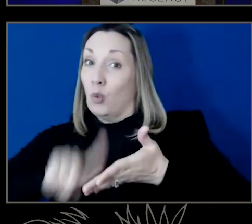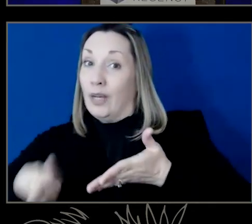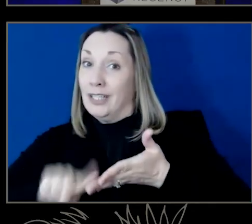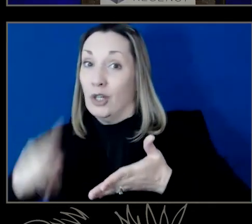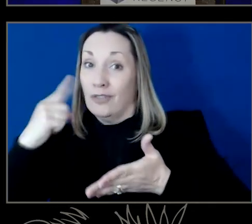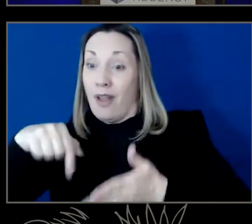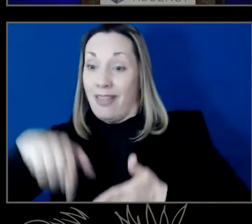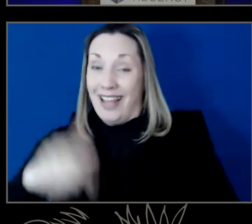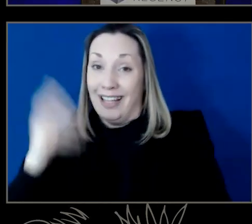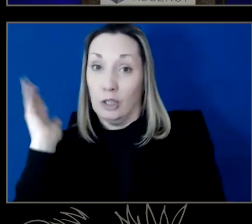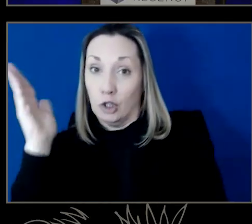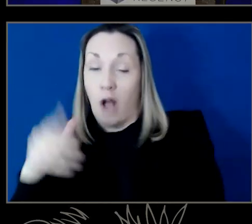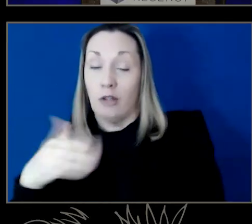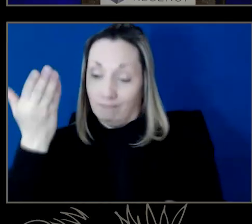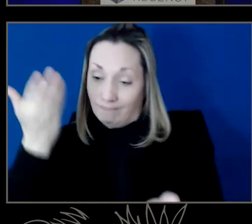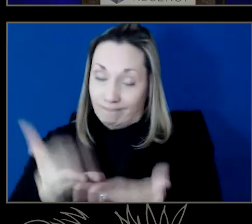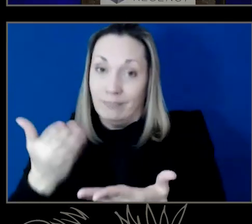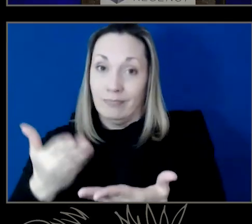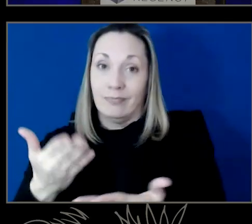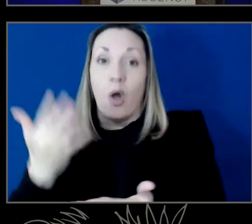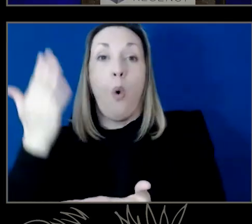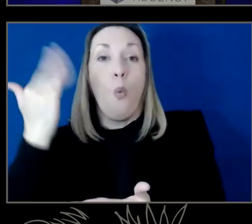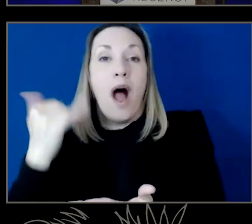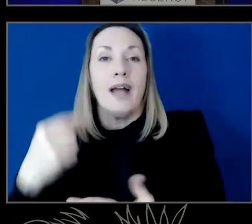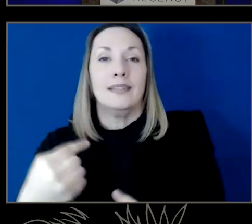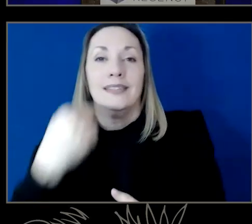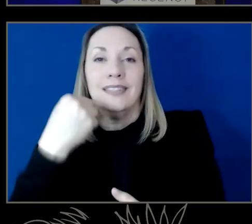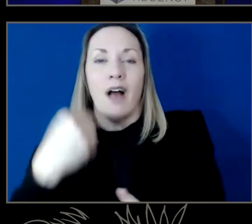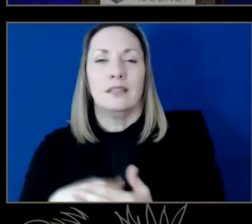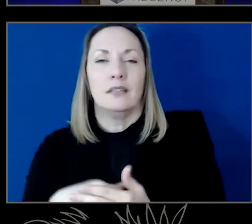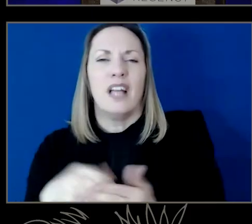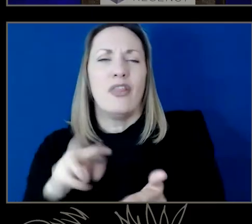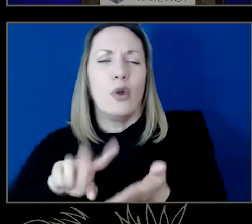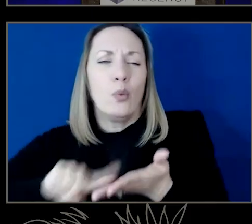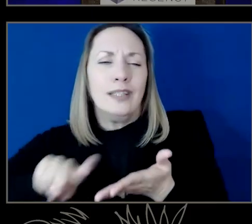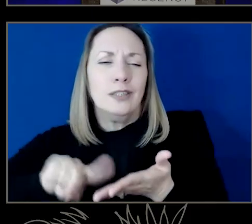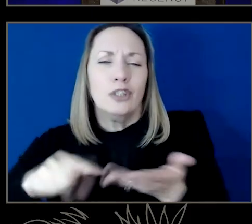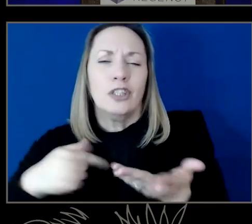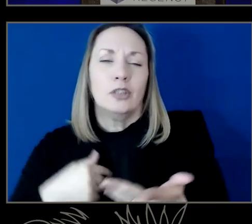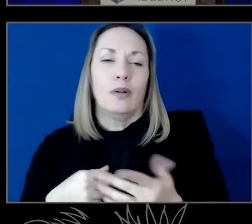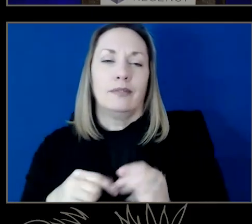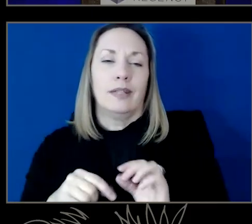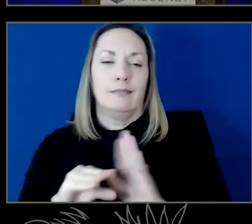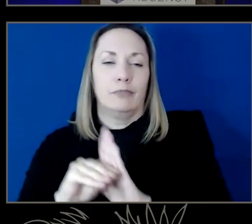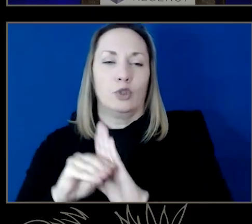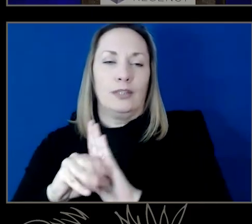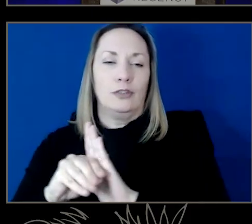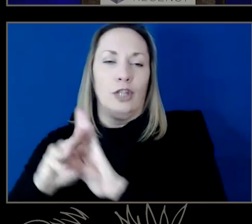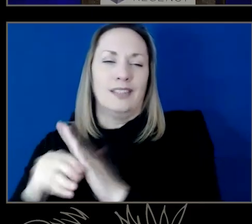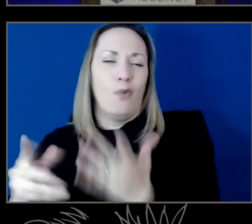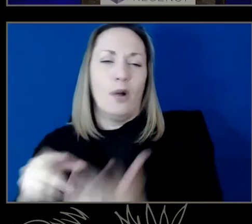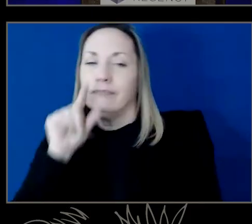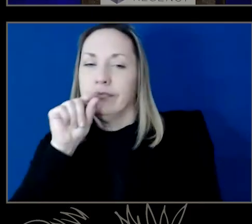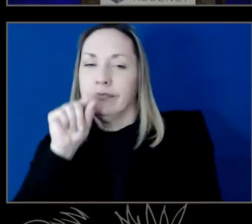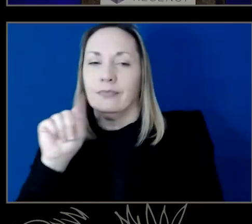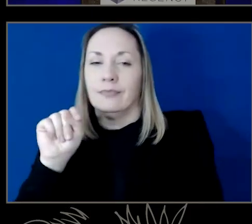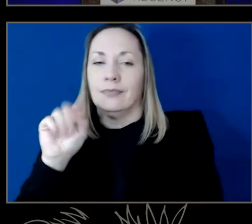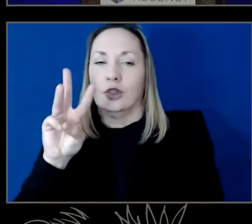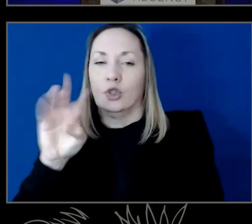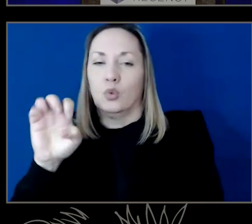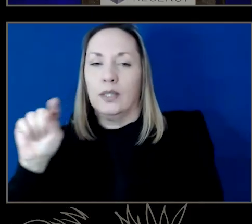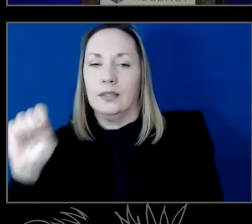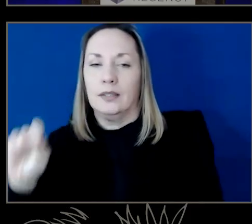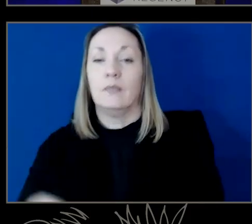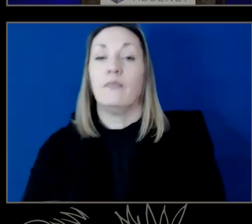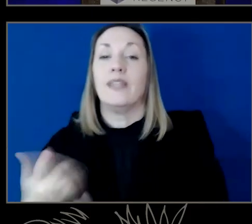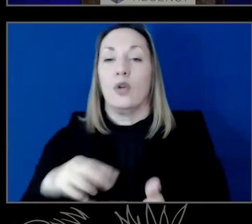talk to show you all why it sucks. And the scientific research is just getting screenshots of tweets. All right, so you have to learn a